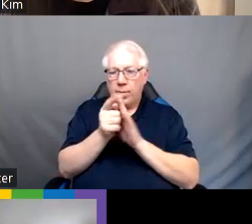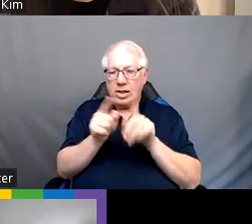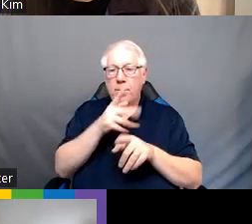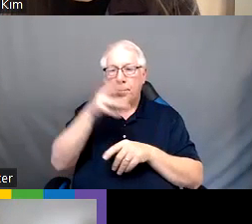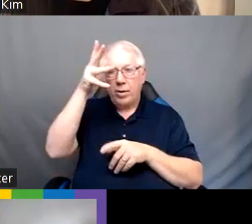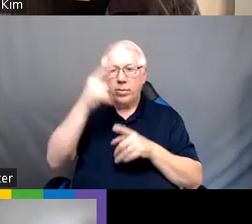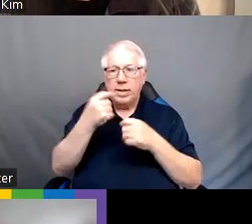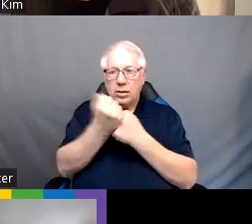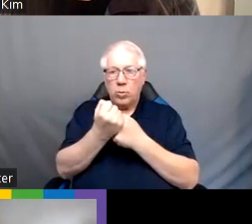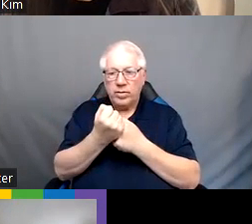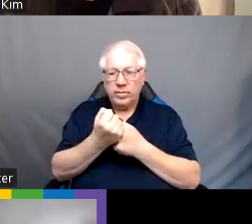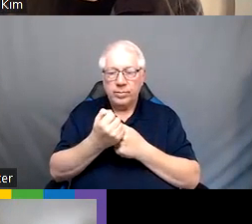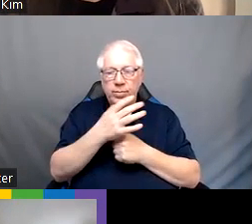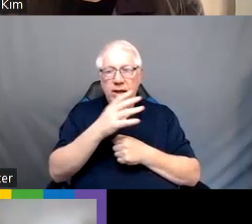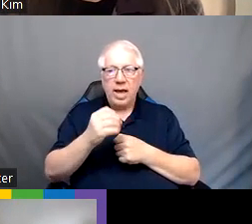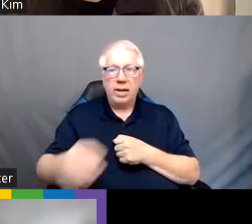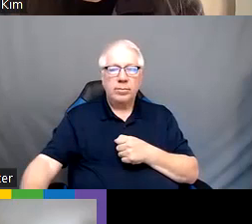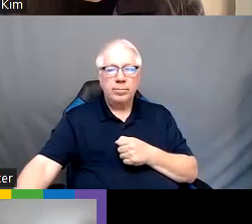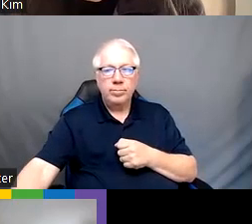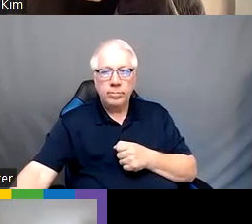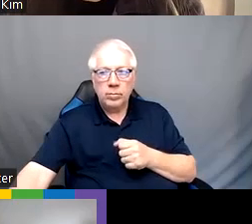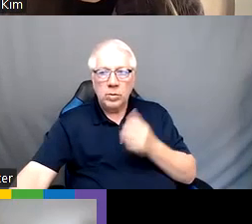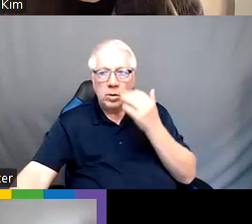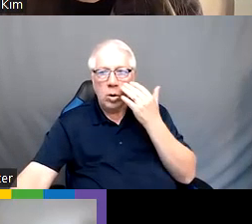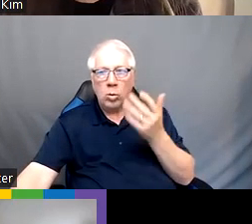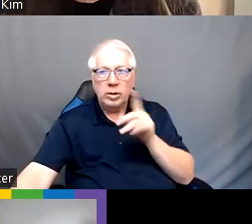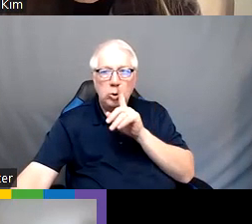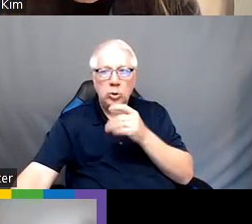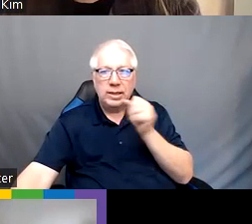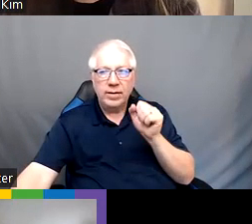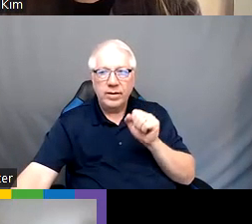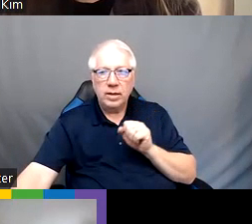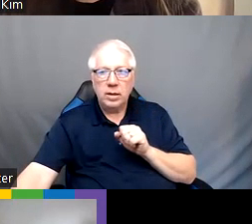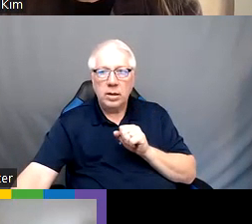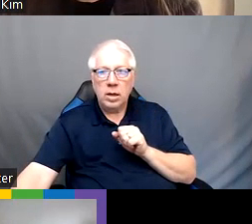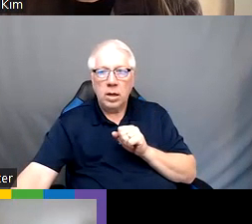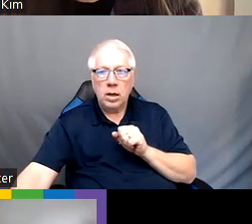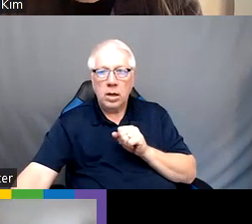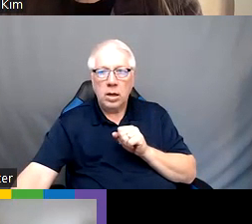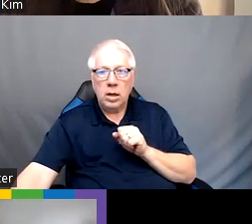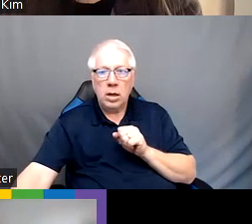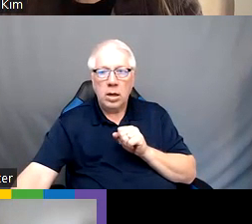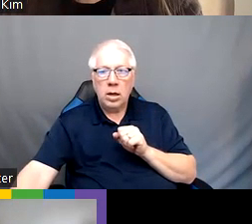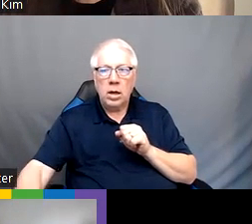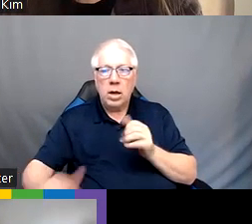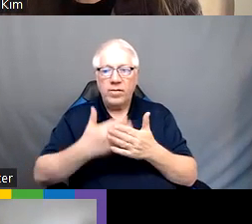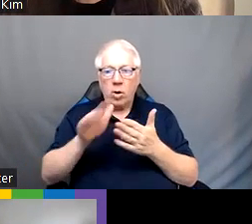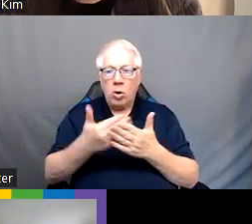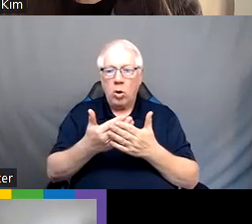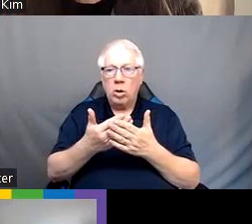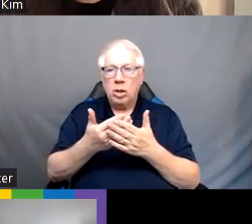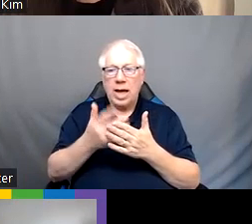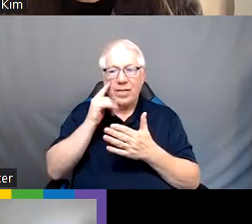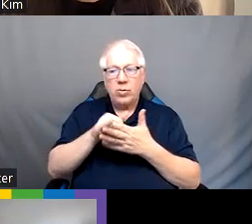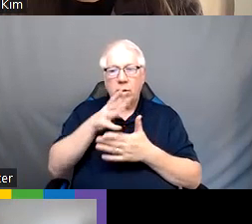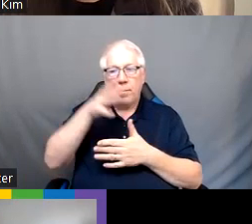be supportive and to, ensure safety above all. And that, I think, is what parents